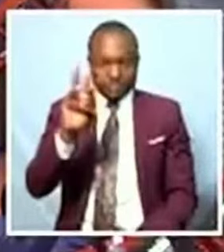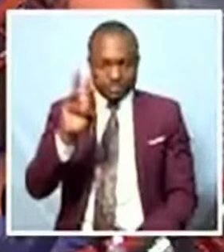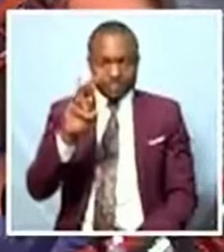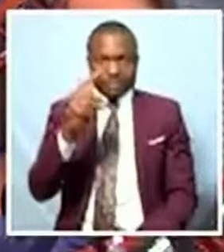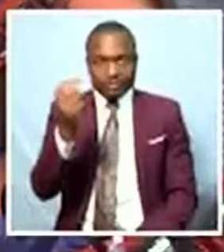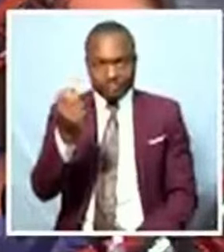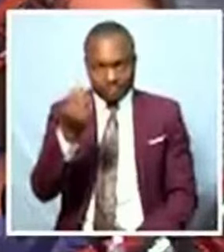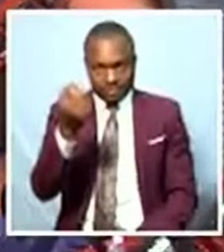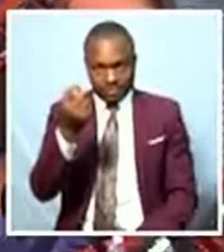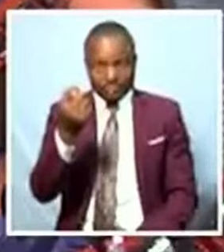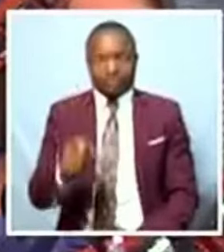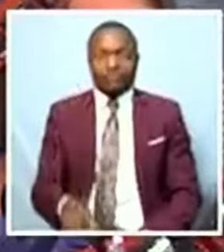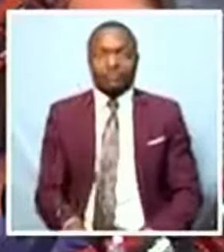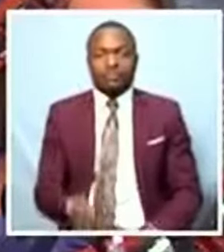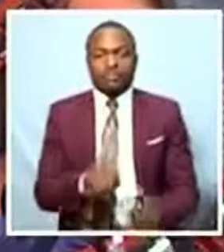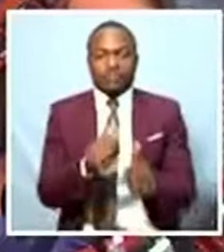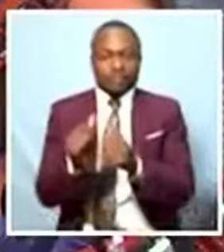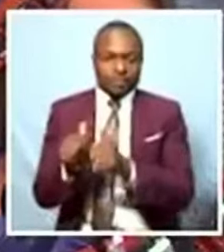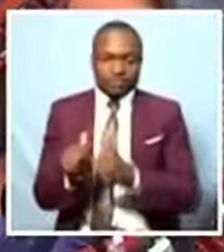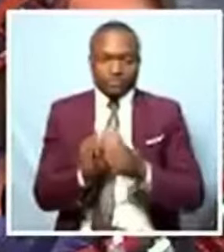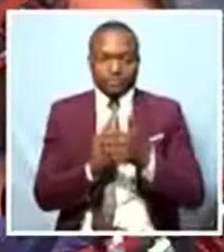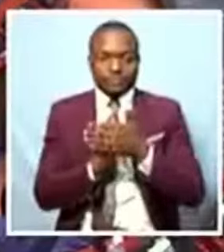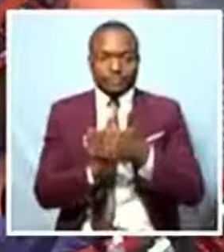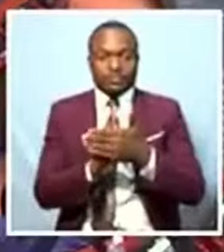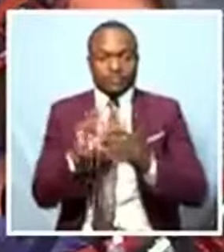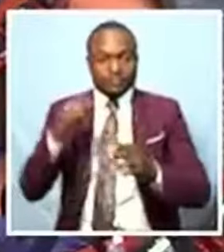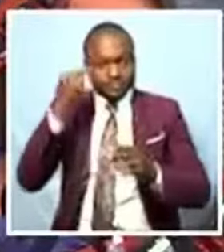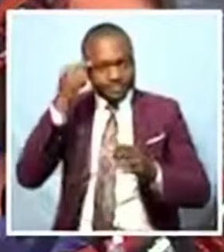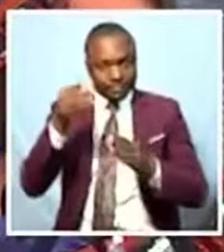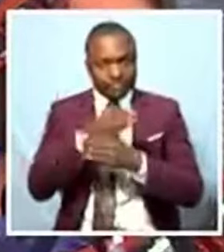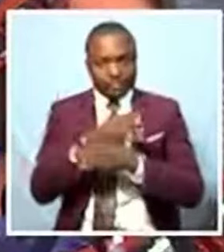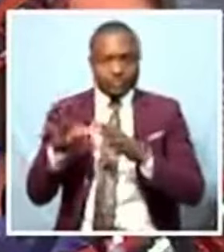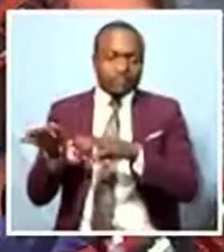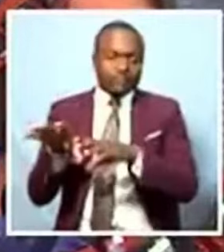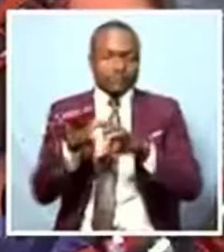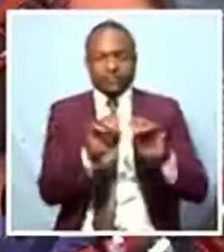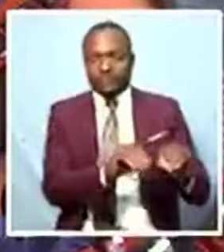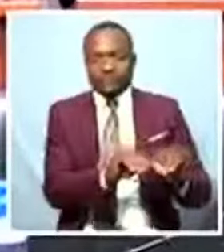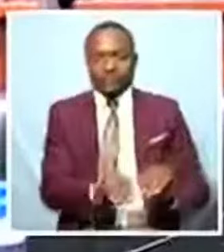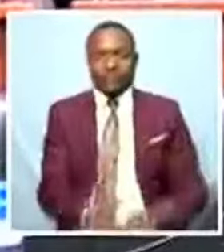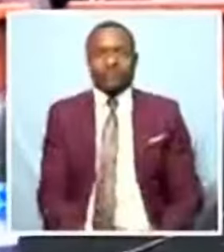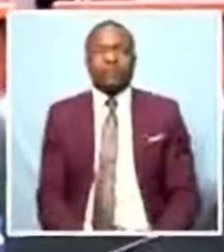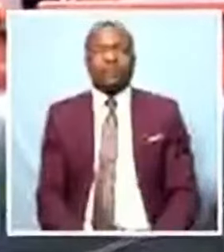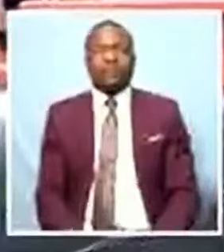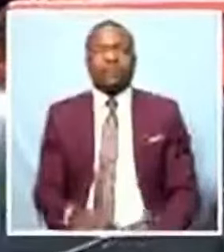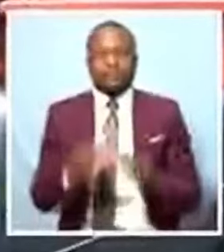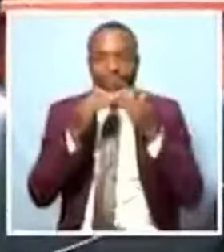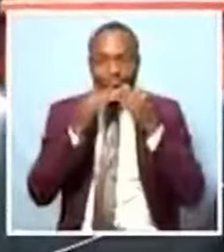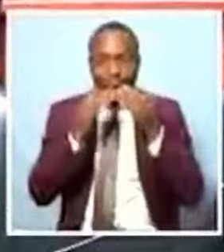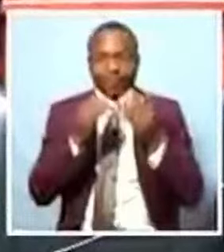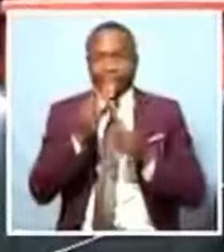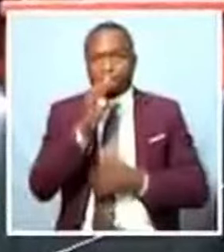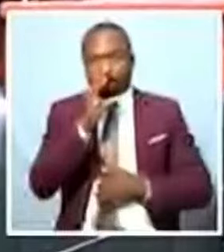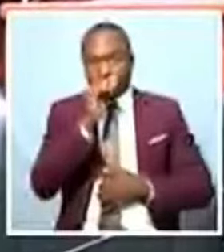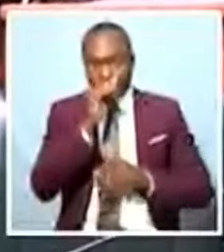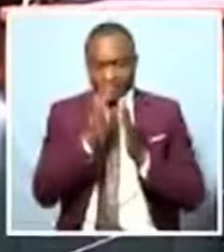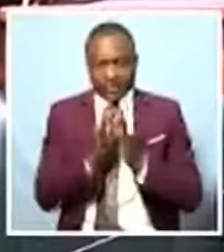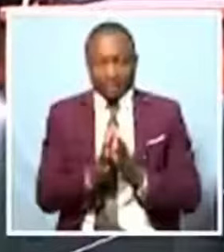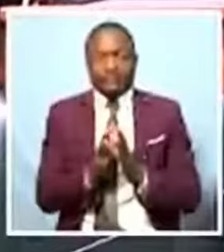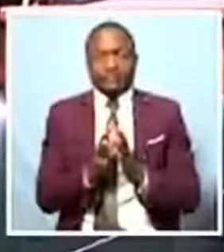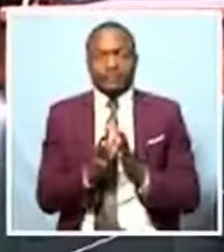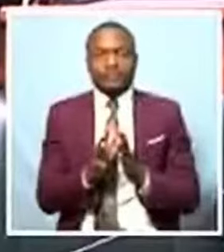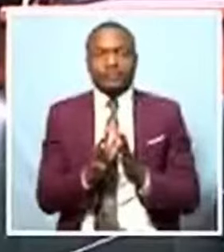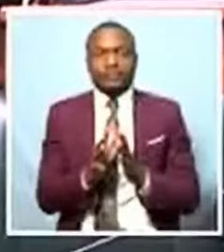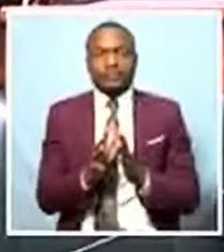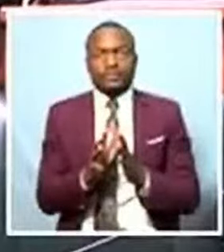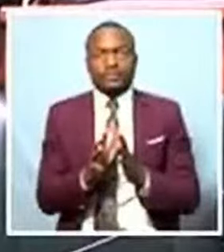Tuesday. The acting leader of government business, adjournment. Thank you, Madam Speaker. Madam Speaker, I